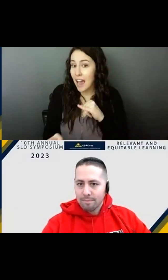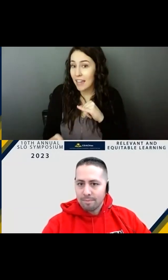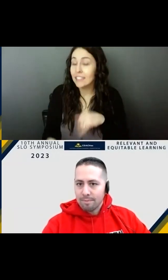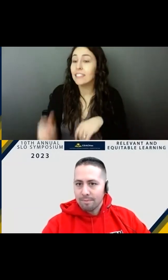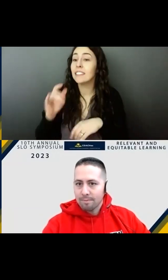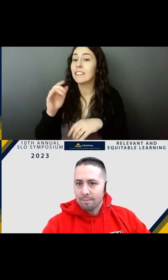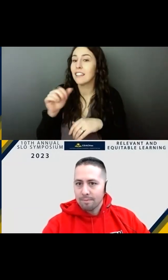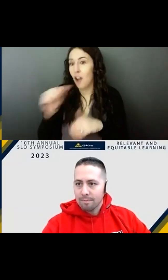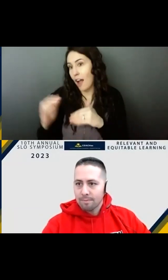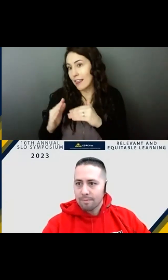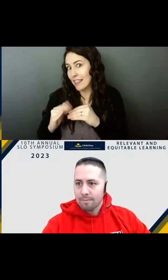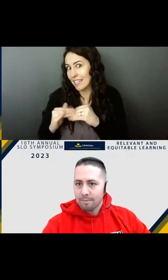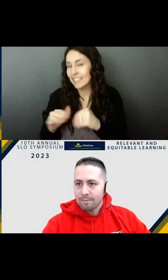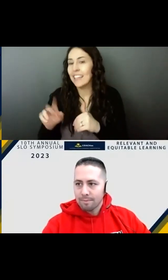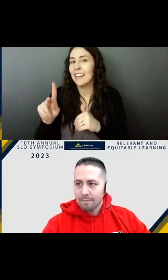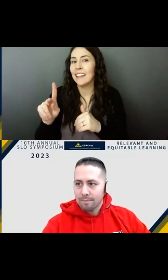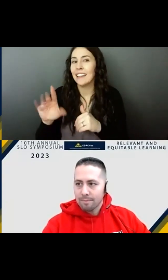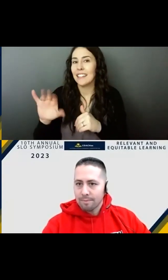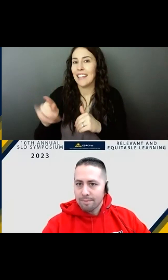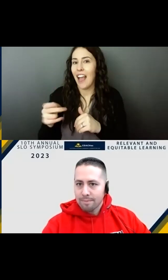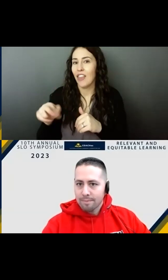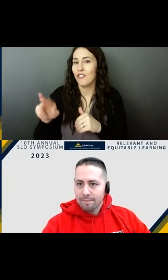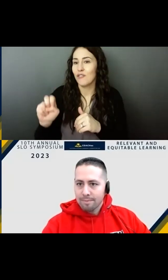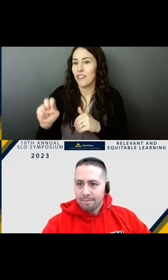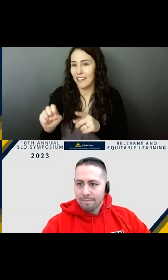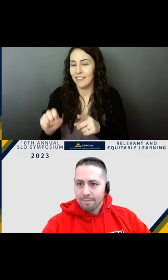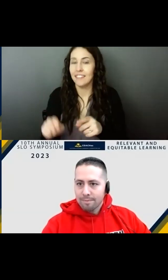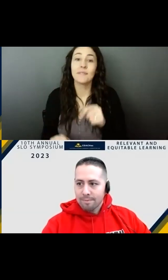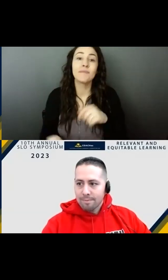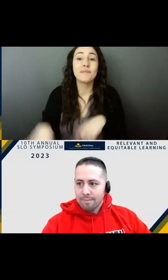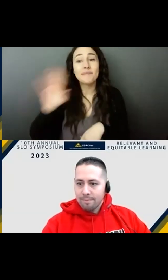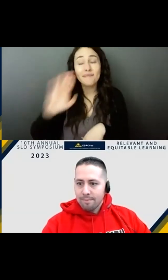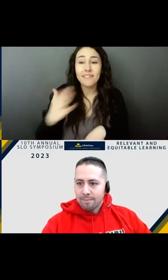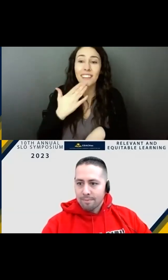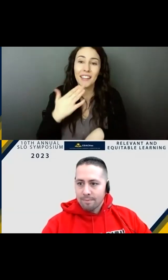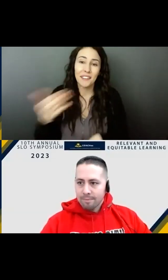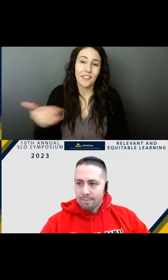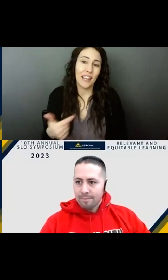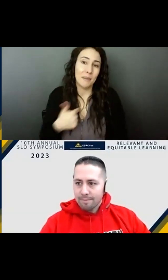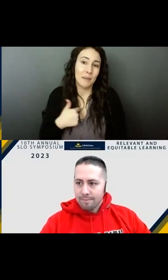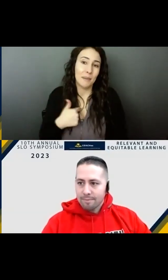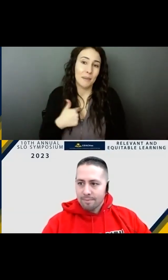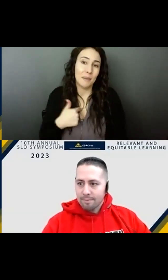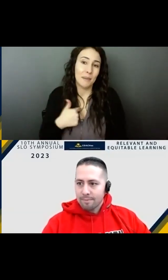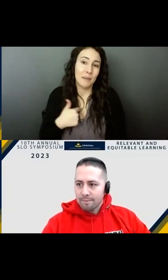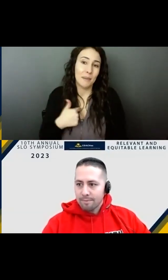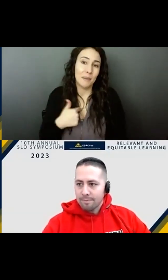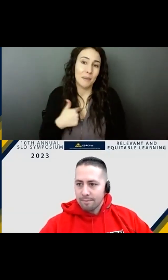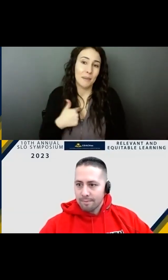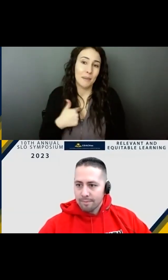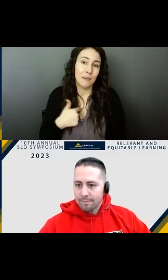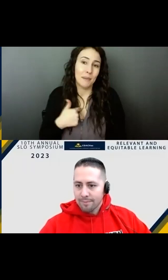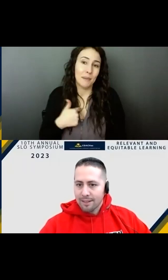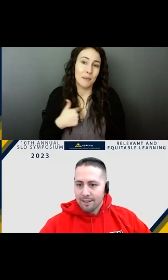Webb. Hi, thank you, Yorick, and thanks to everyone for inviting me to be here on the panel. I'm delighted and